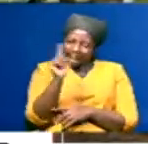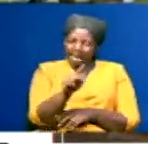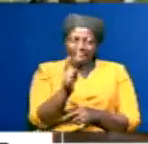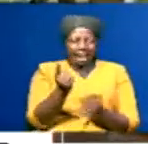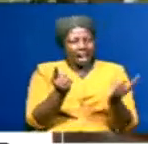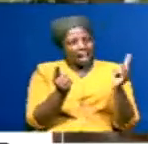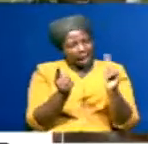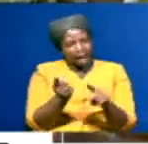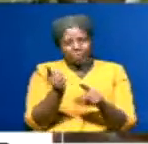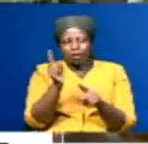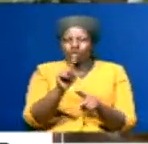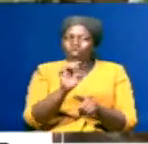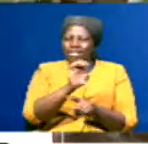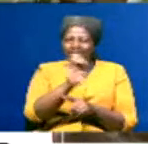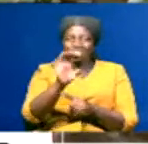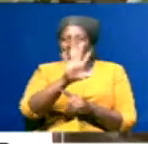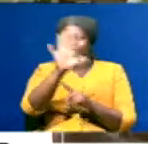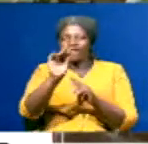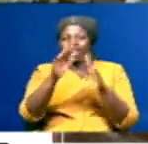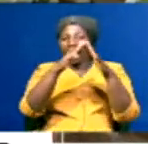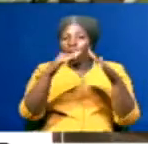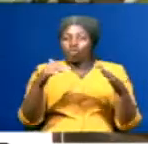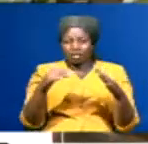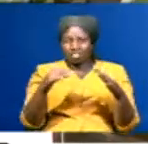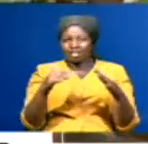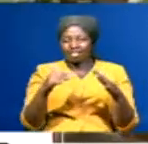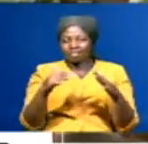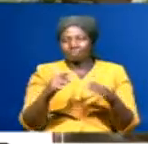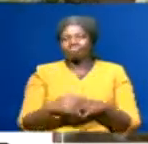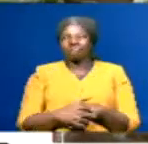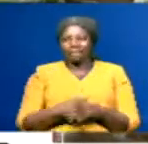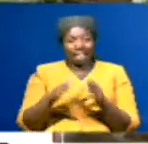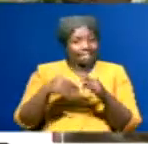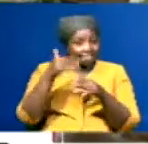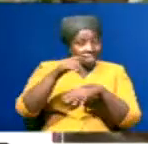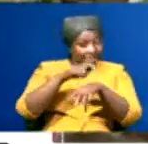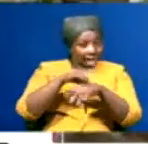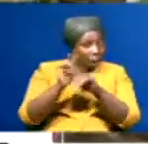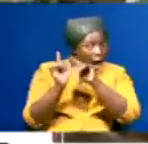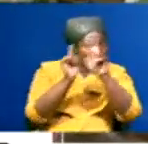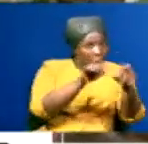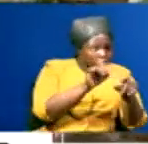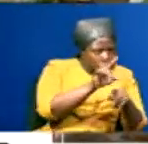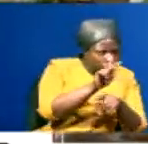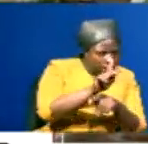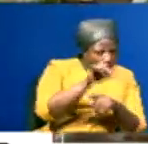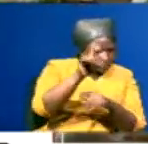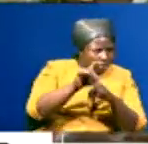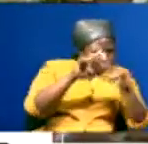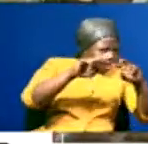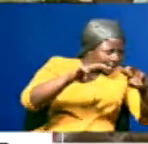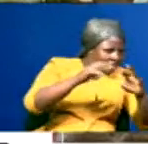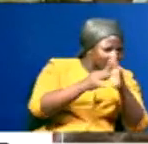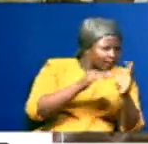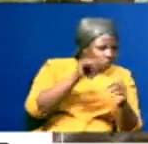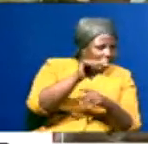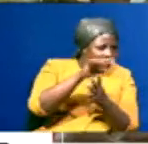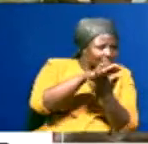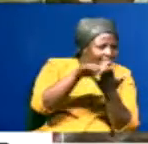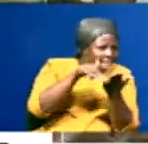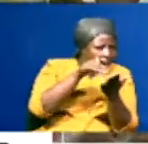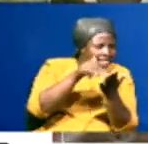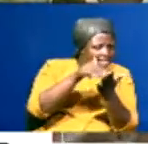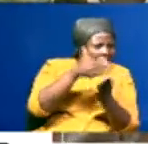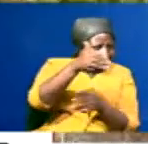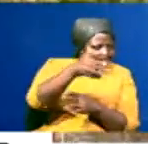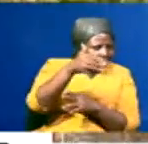Africa house. Hope next time I go to Britain, I'll check whether that sender is still there. And there's the people